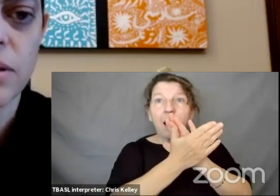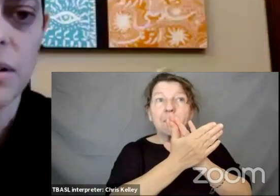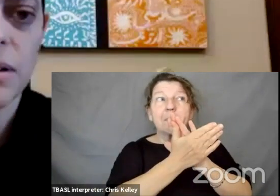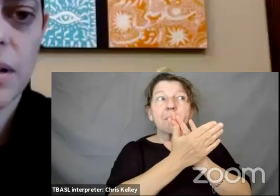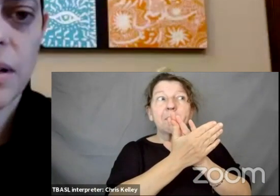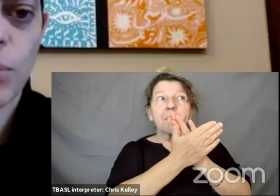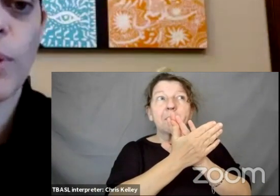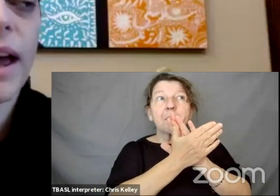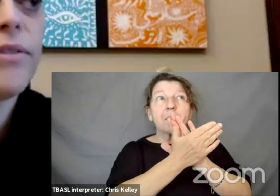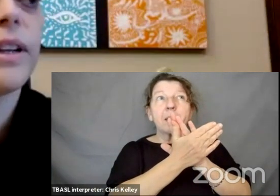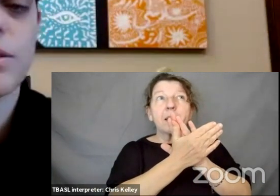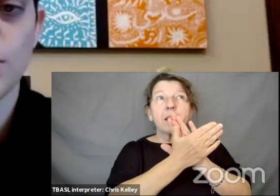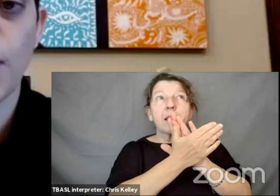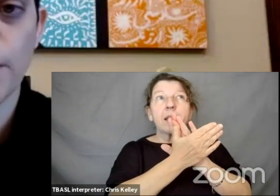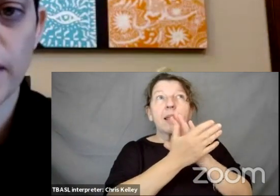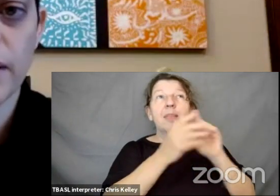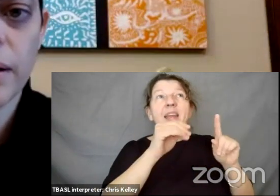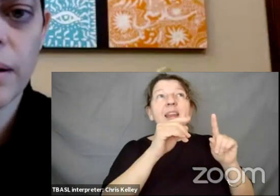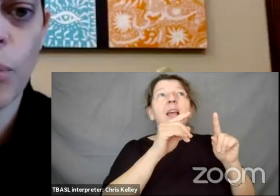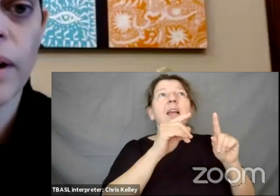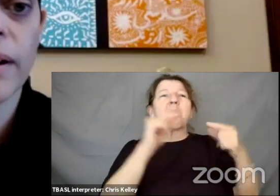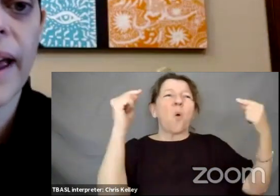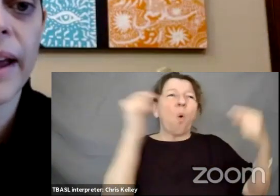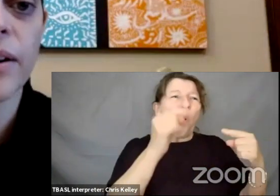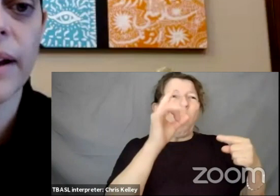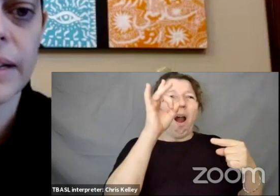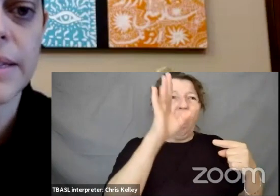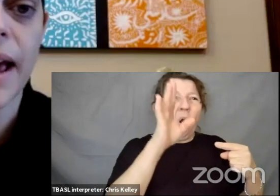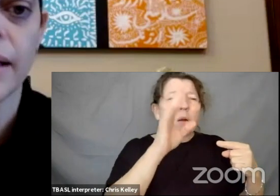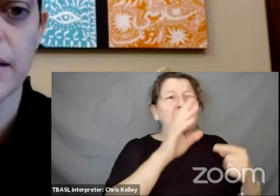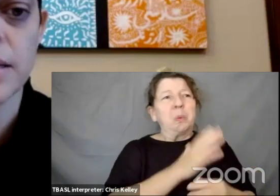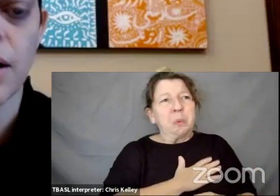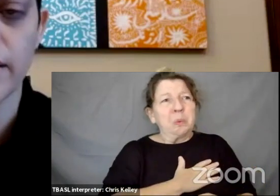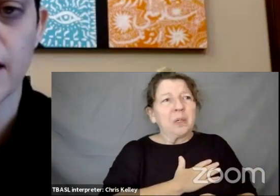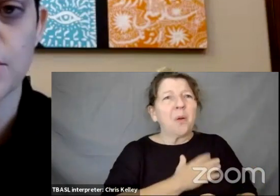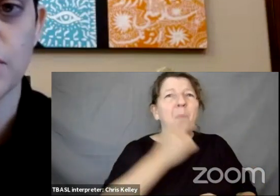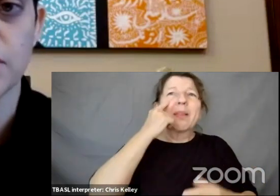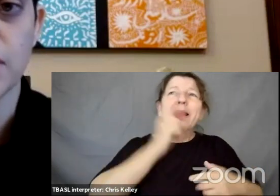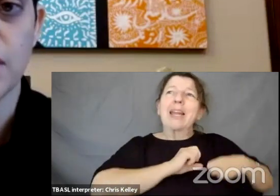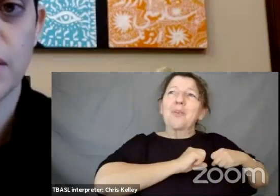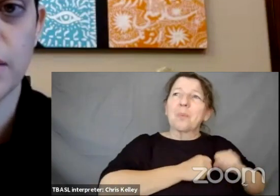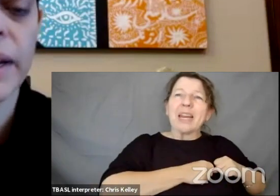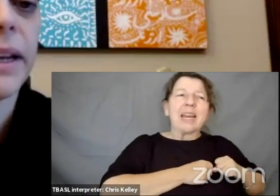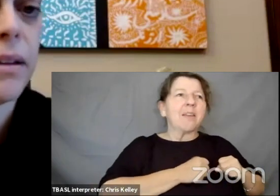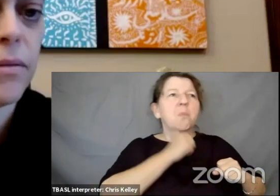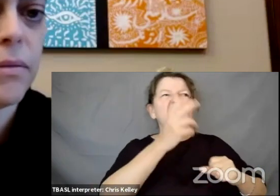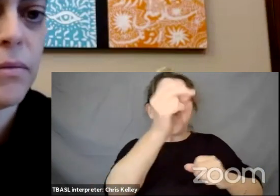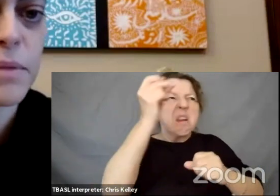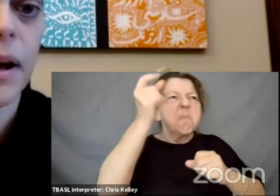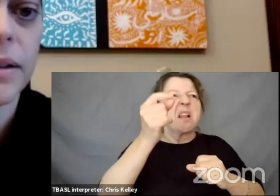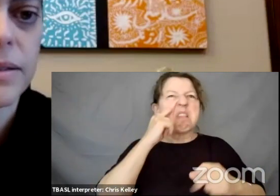revenge. Will we ever get to a moment where anger and attack isn't our national